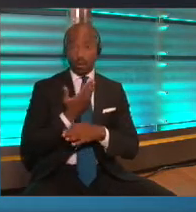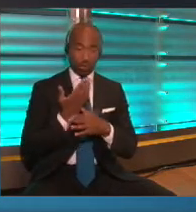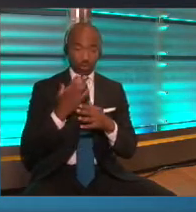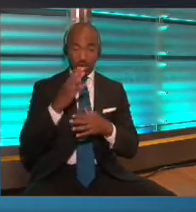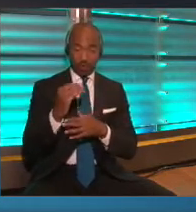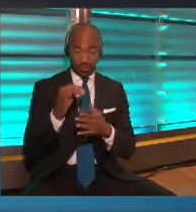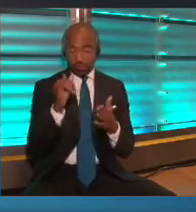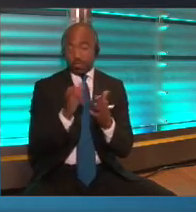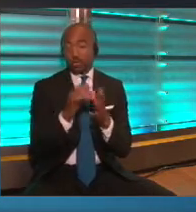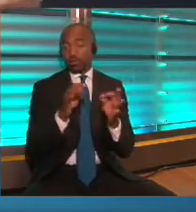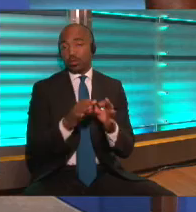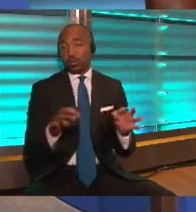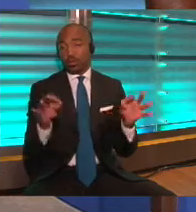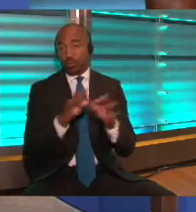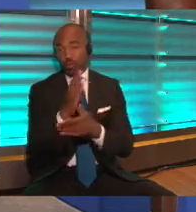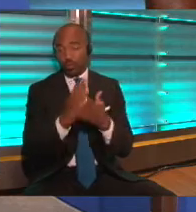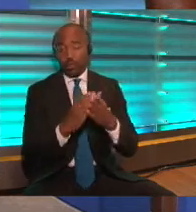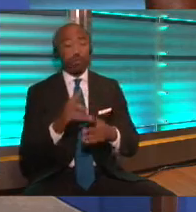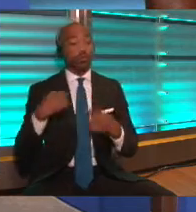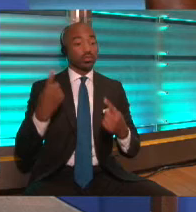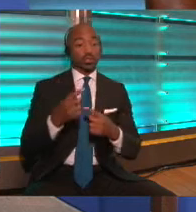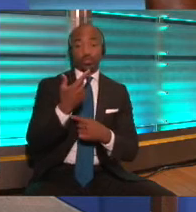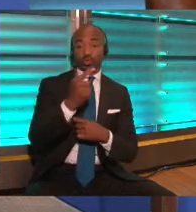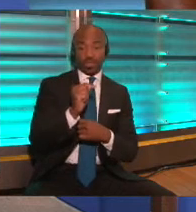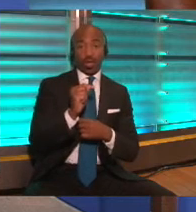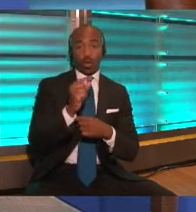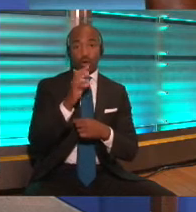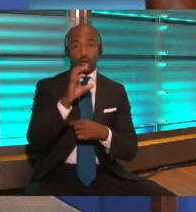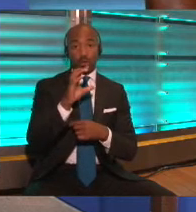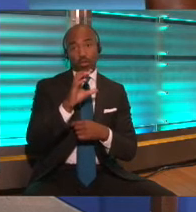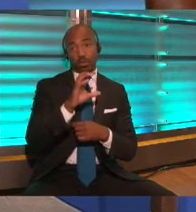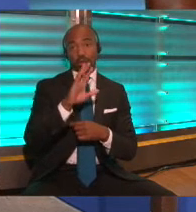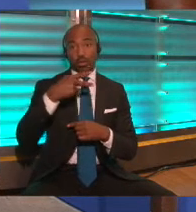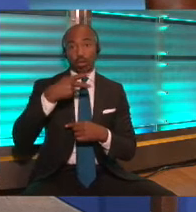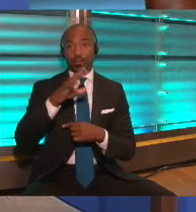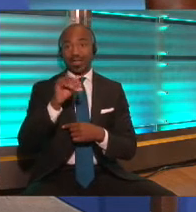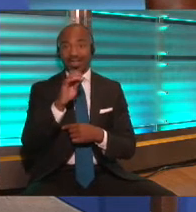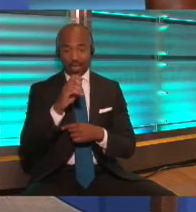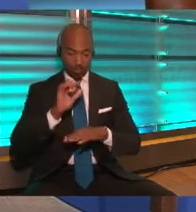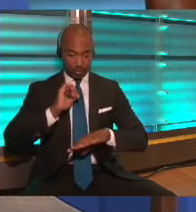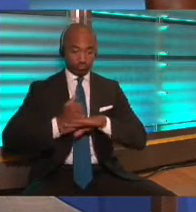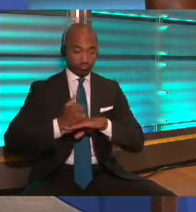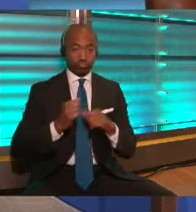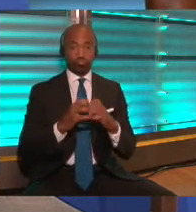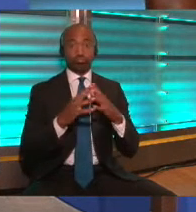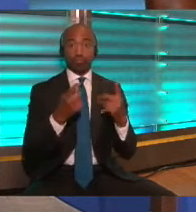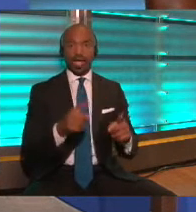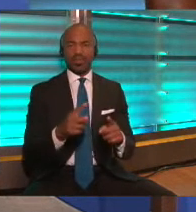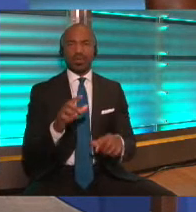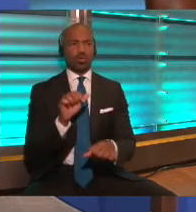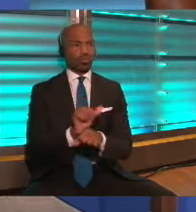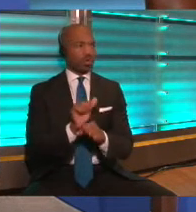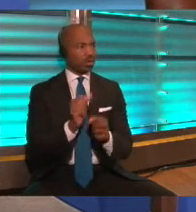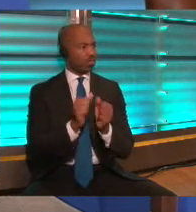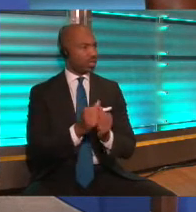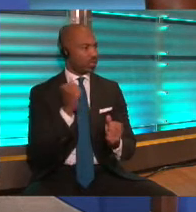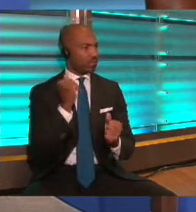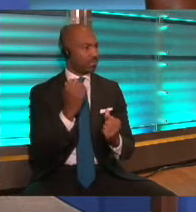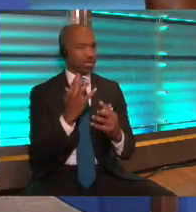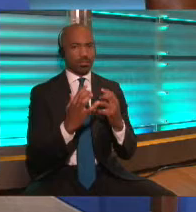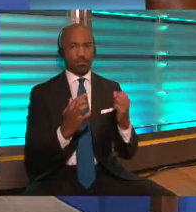rewarding parts. Since we started Georgetown Cupcake, we have had the ability to work with so many amazing